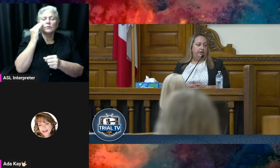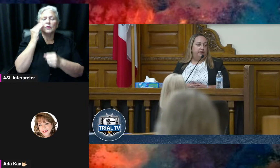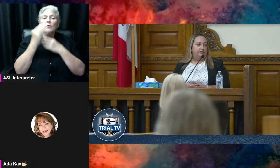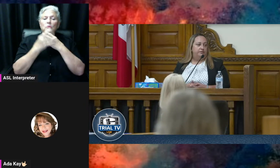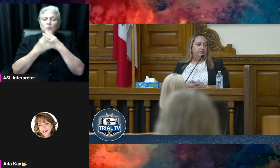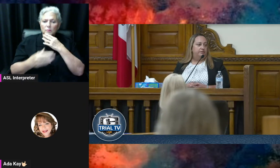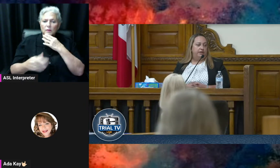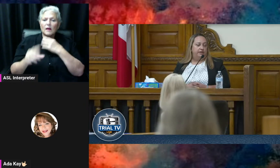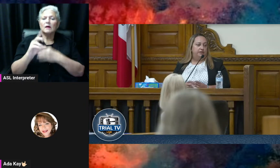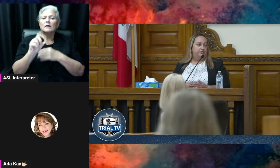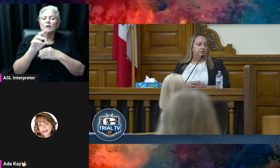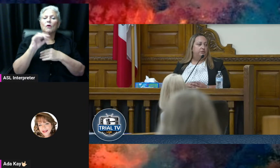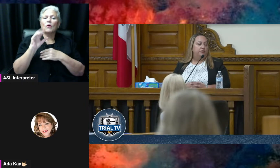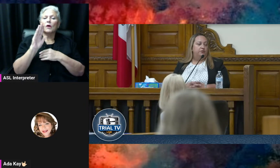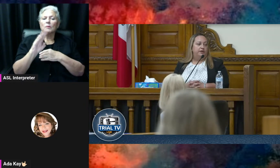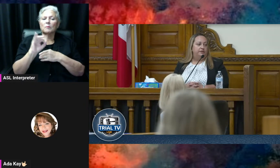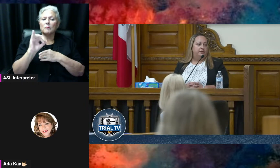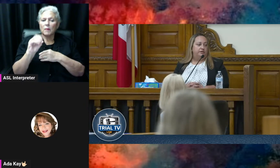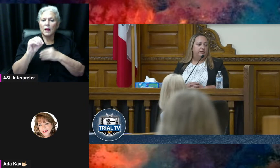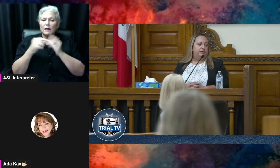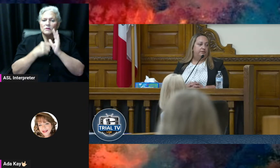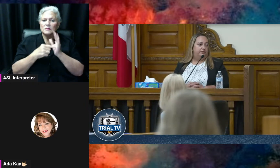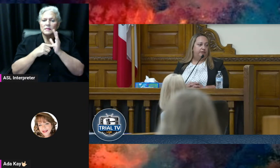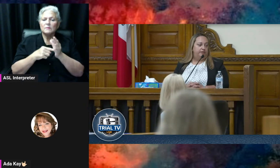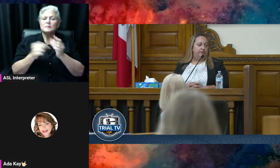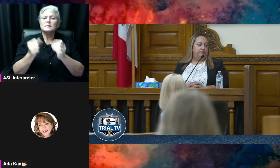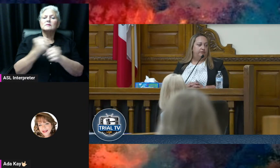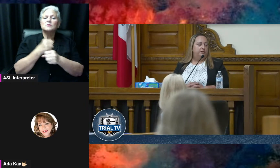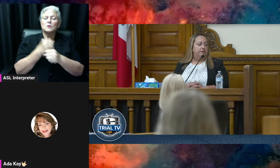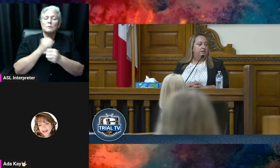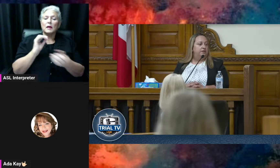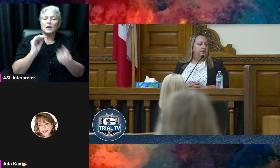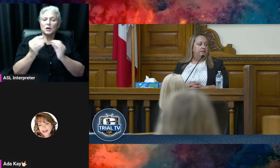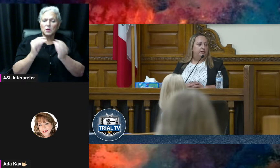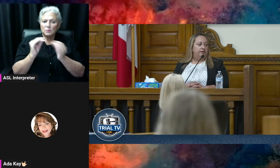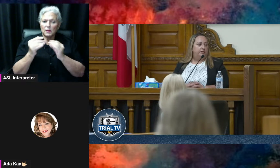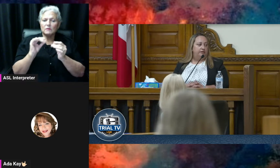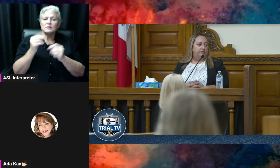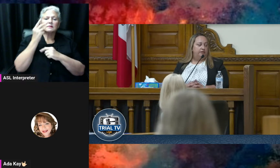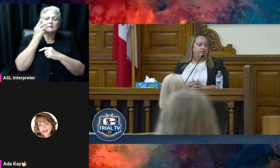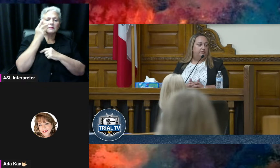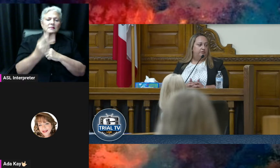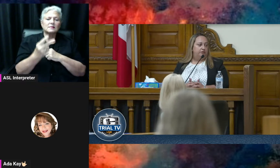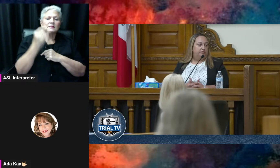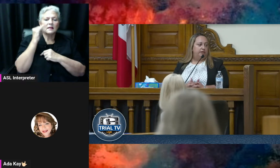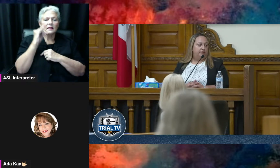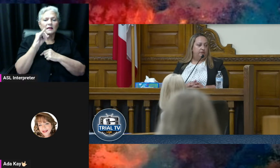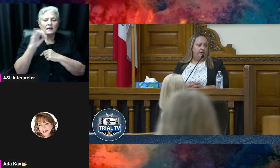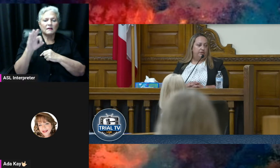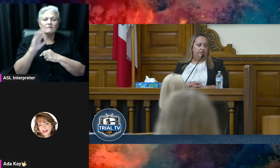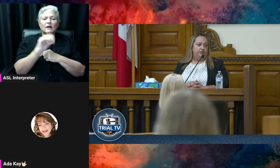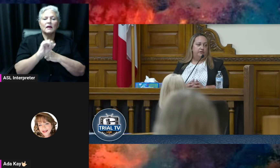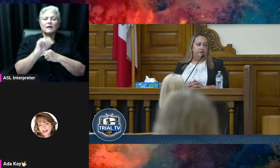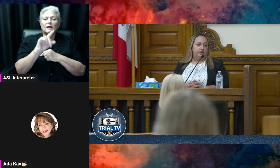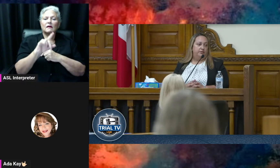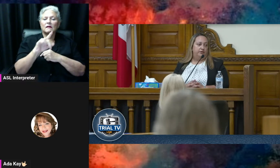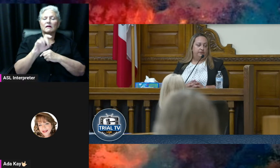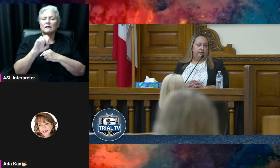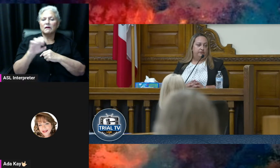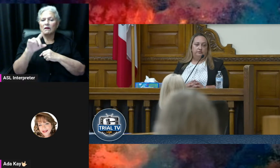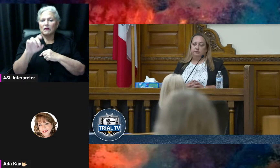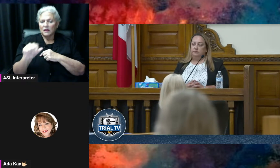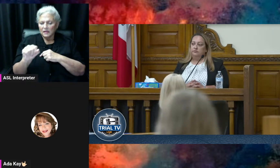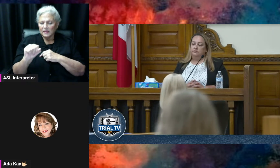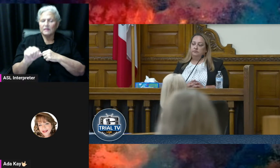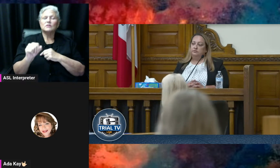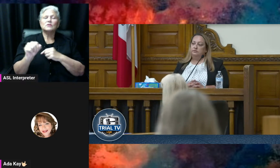make a comparison based on those two profiles to see if the alleles that are in each loci or location are the same or